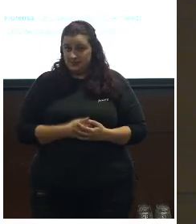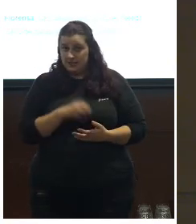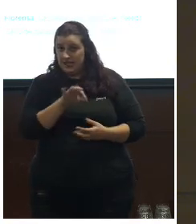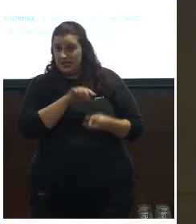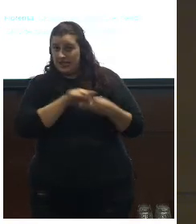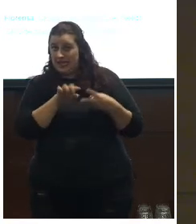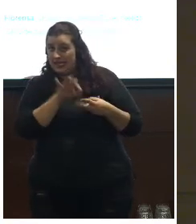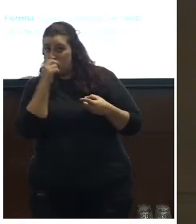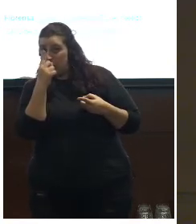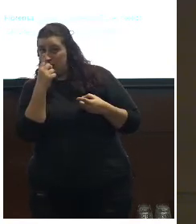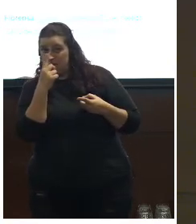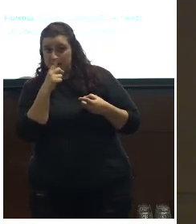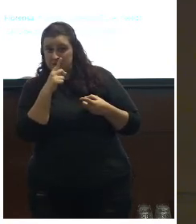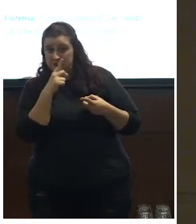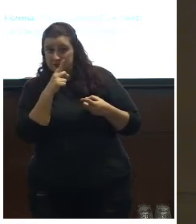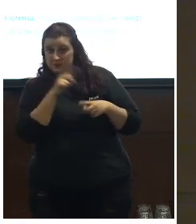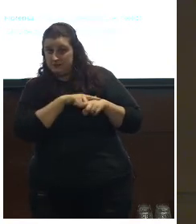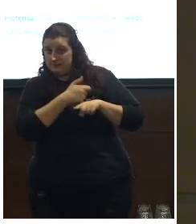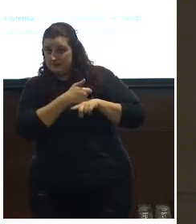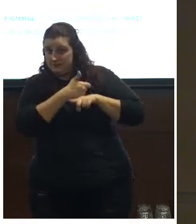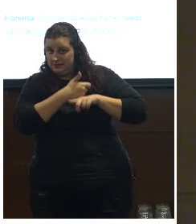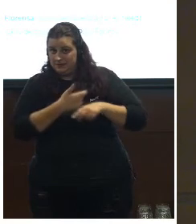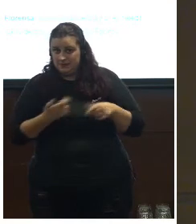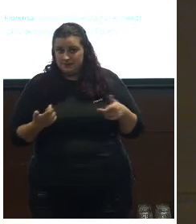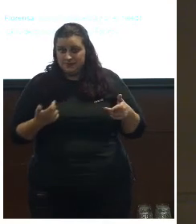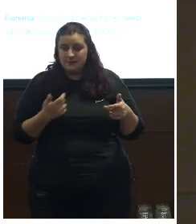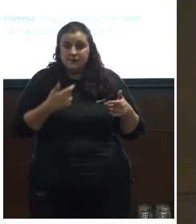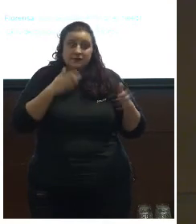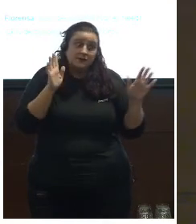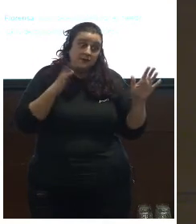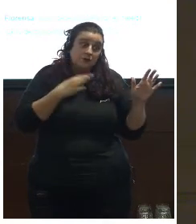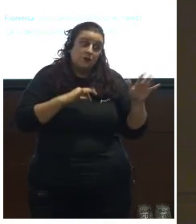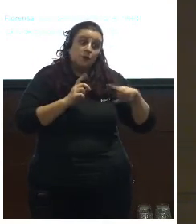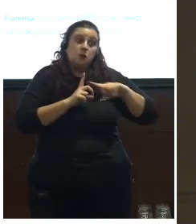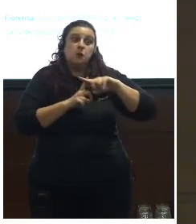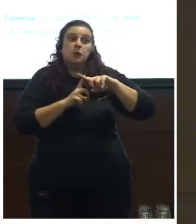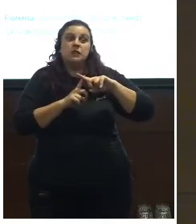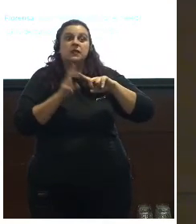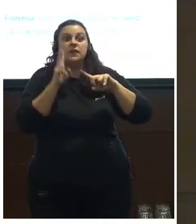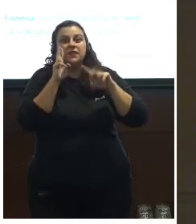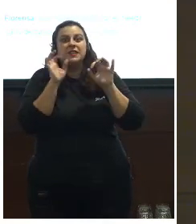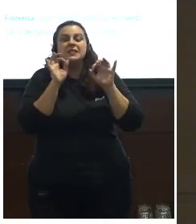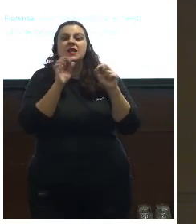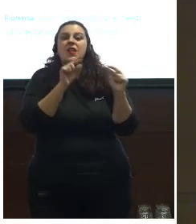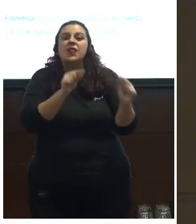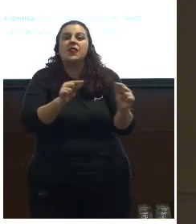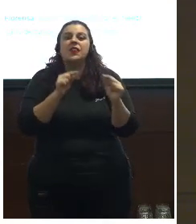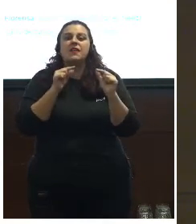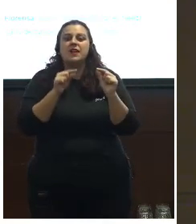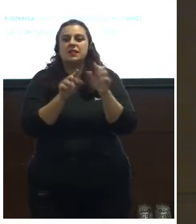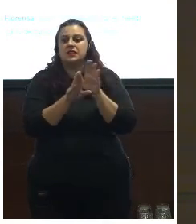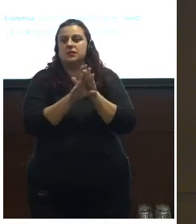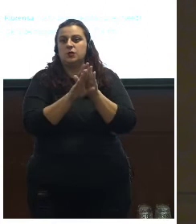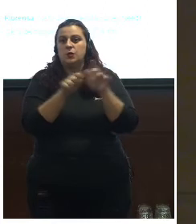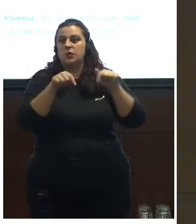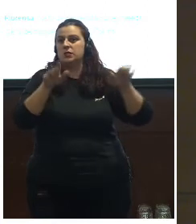but maybe it's good to know that all these discussions can go on, also tonight or later on. Or maybe we have